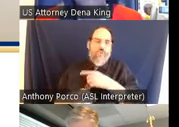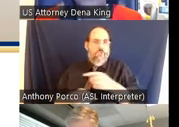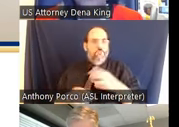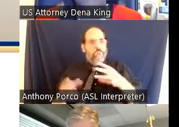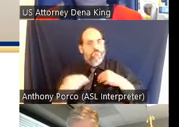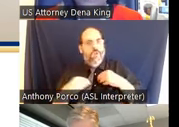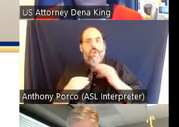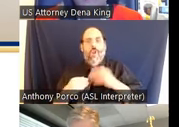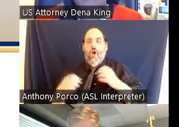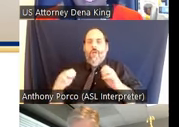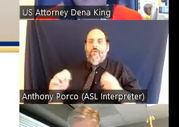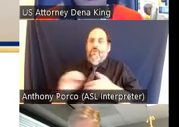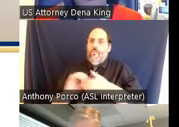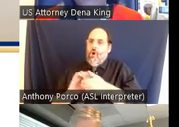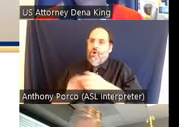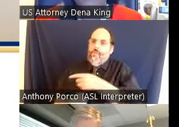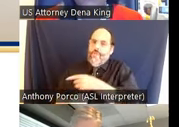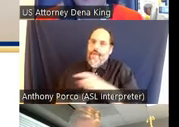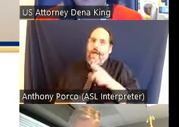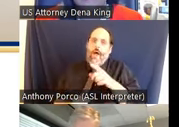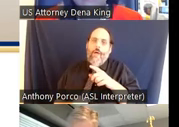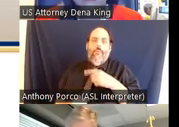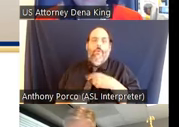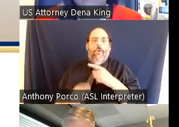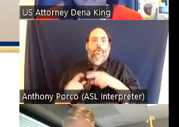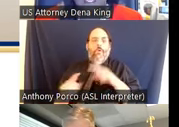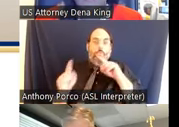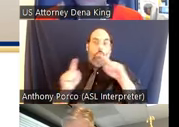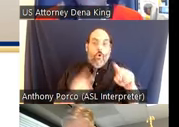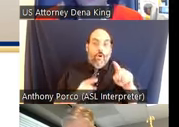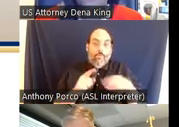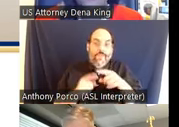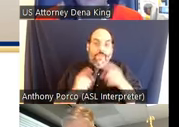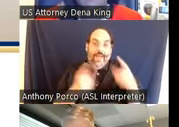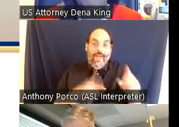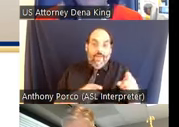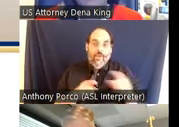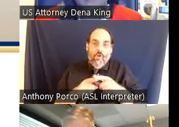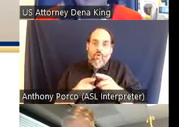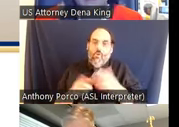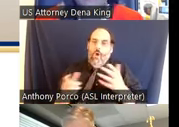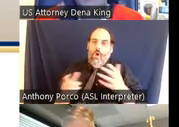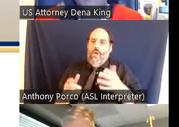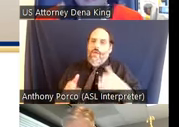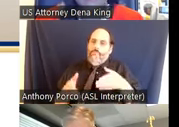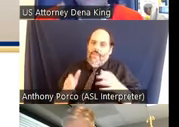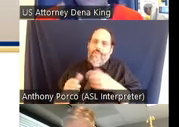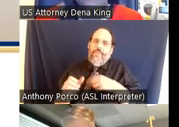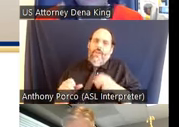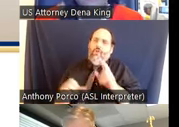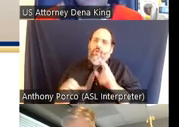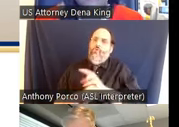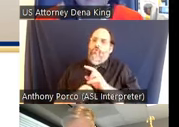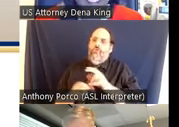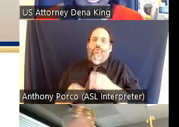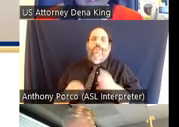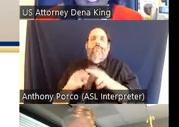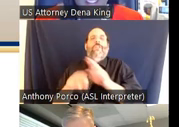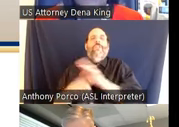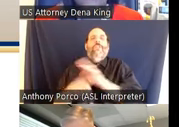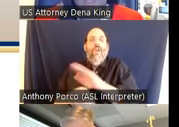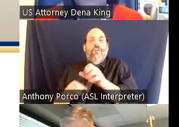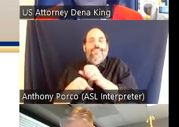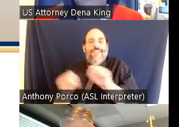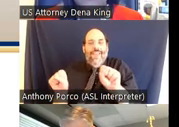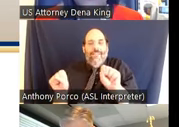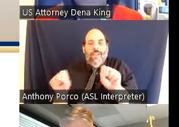our efforts to partner with them on reporting incidents and what precautionary methods they can take to increase safety in